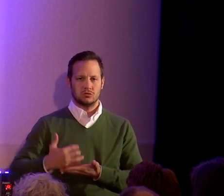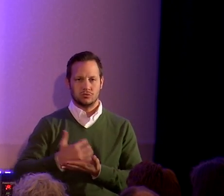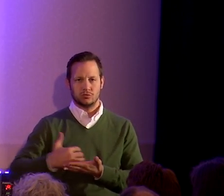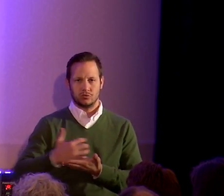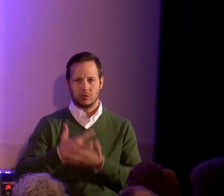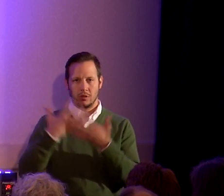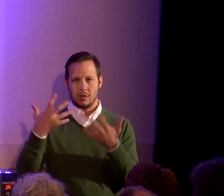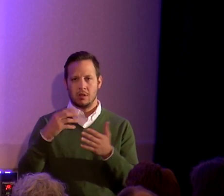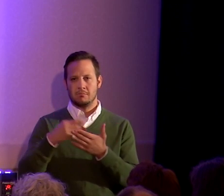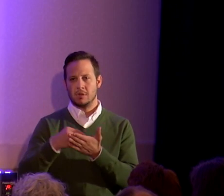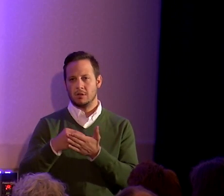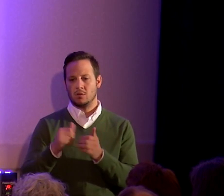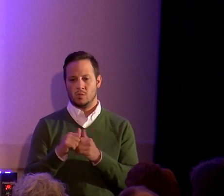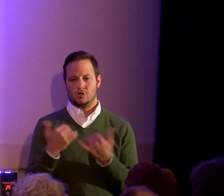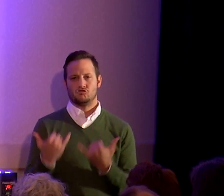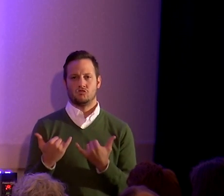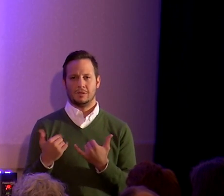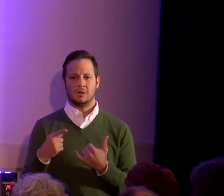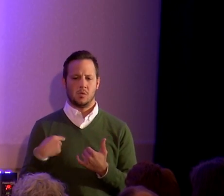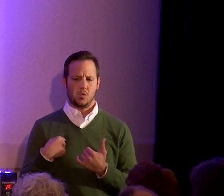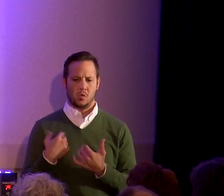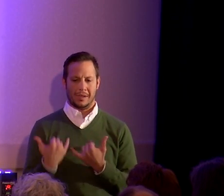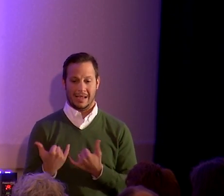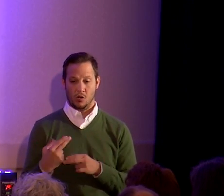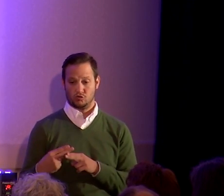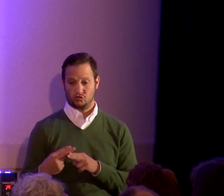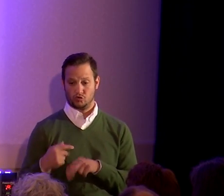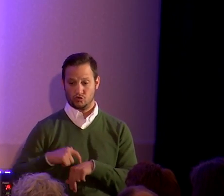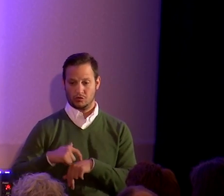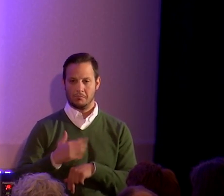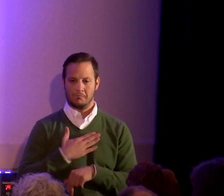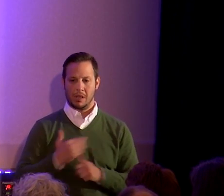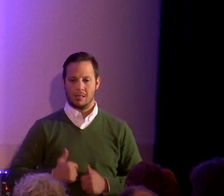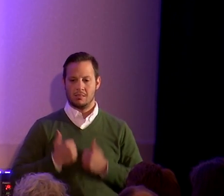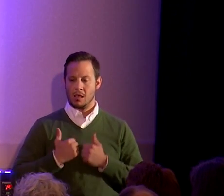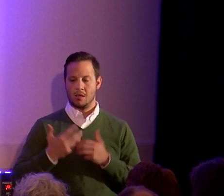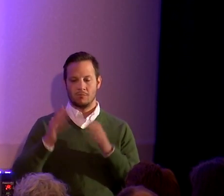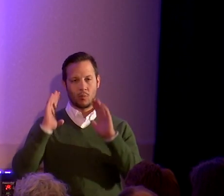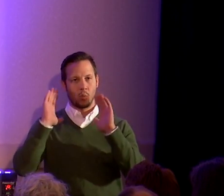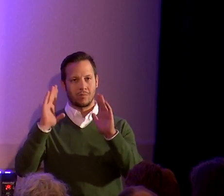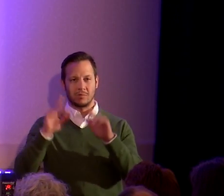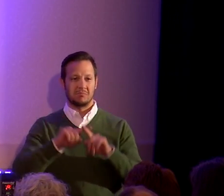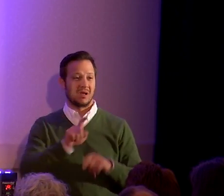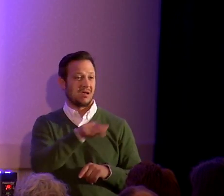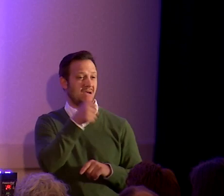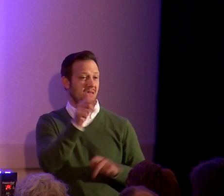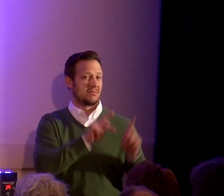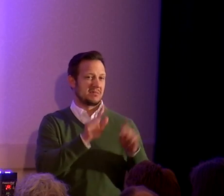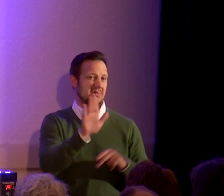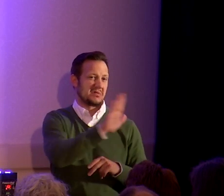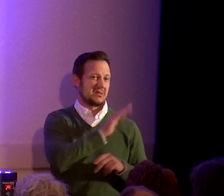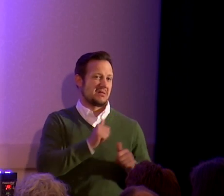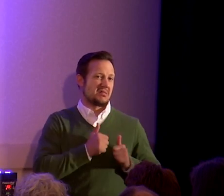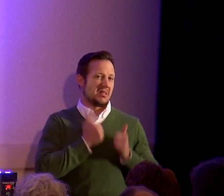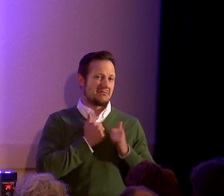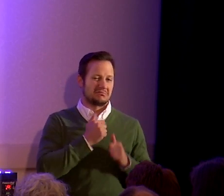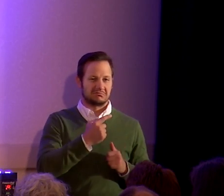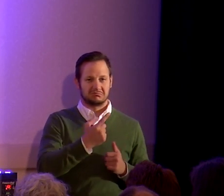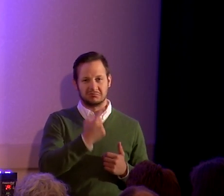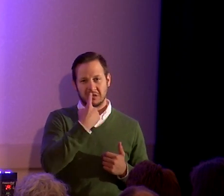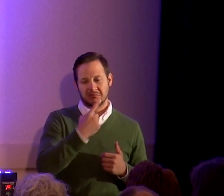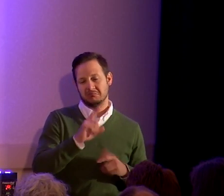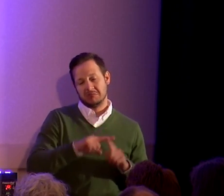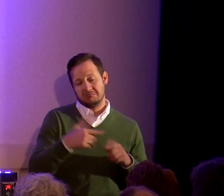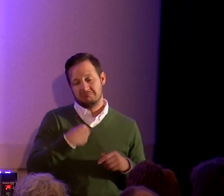the current system, to say that these short-term gains are making my life better, but everyone else's life miserable, but I don't care about them because I don't